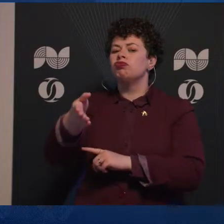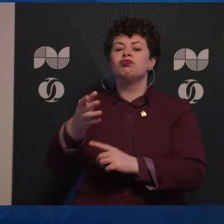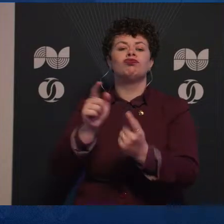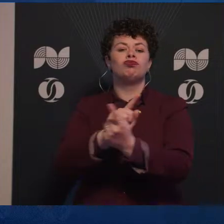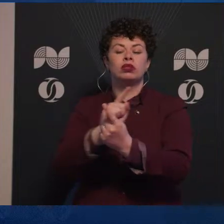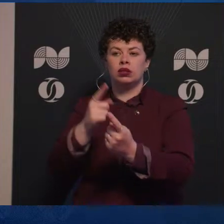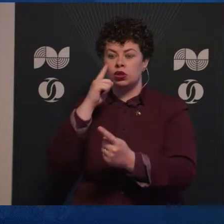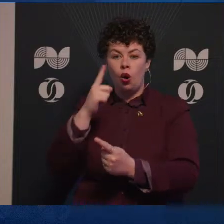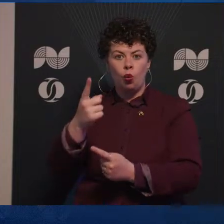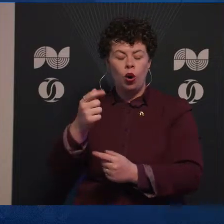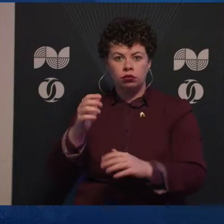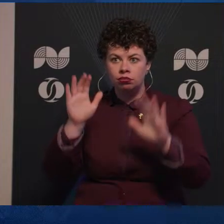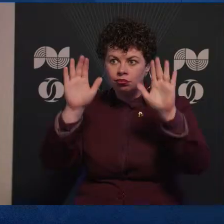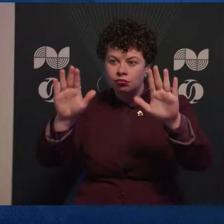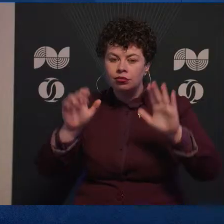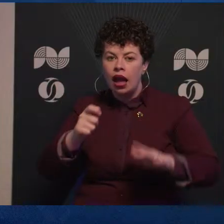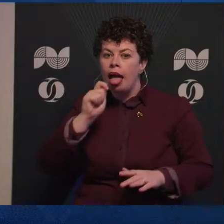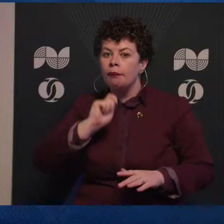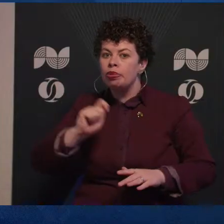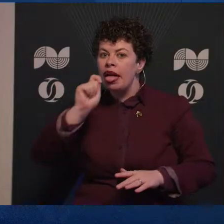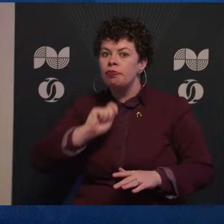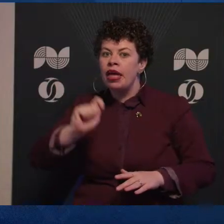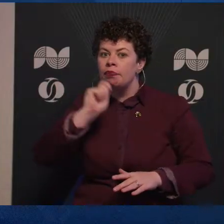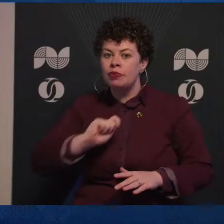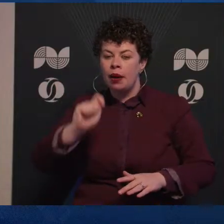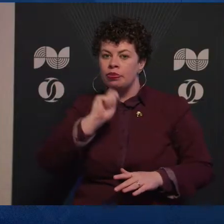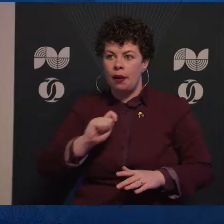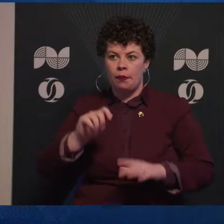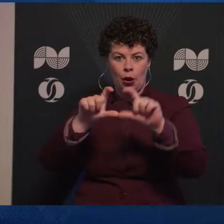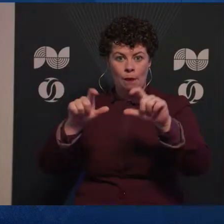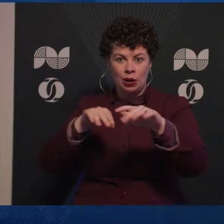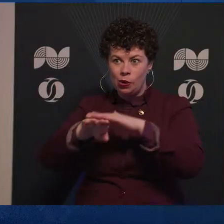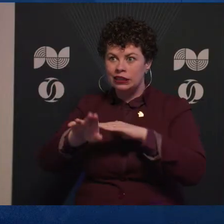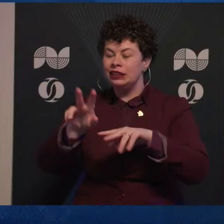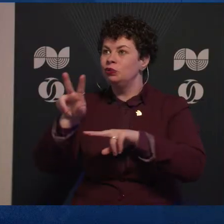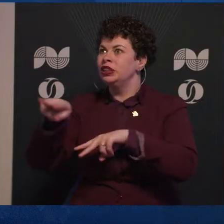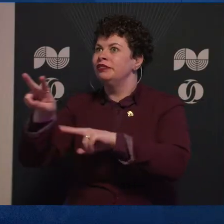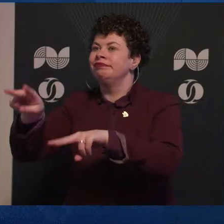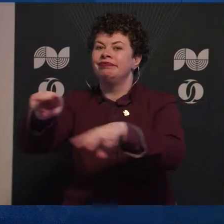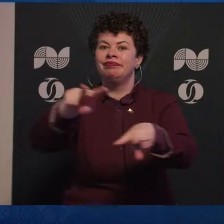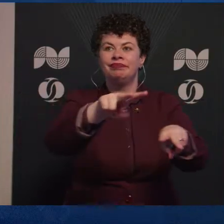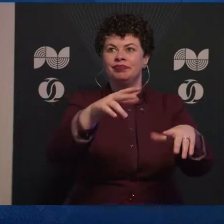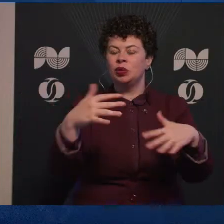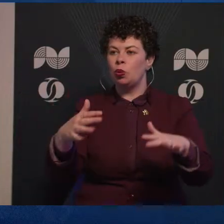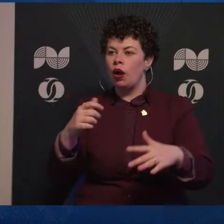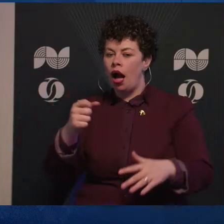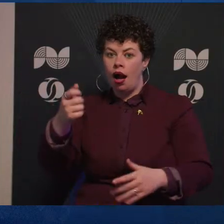ice cream company. And, you know, they gave us lots of ice cream. We toured the factory, and